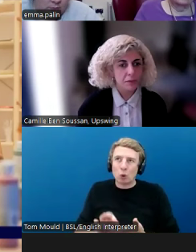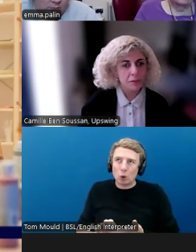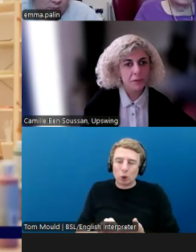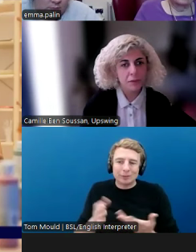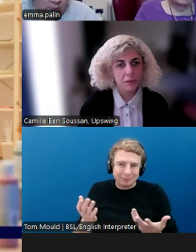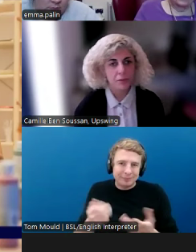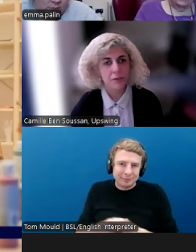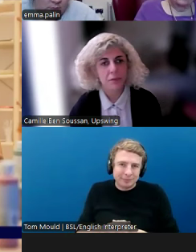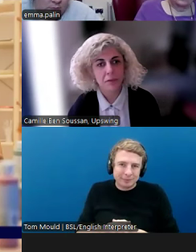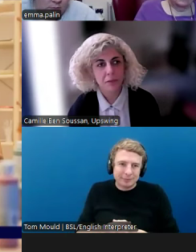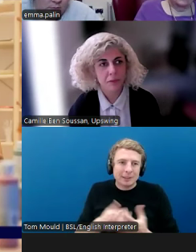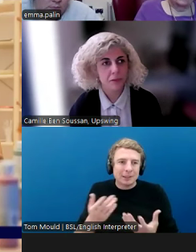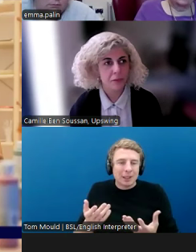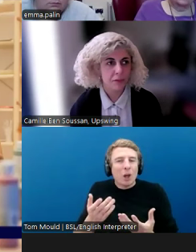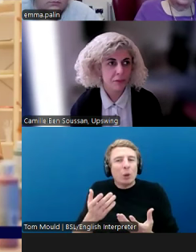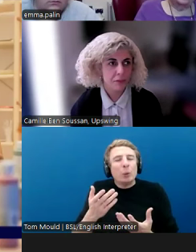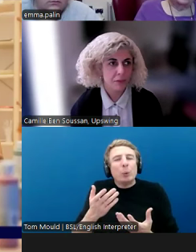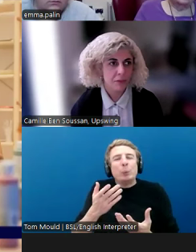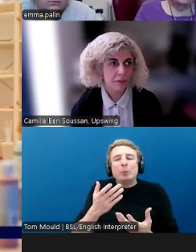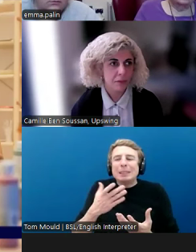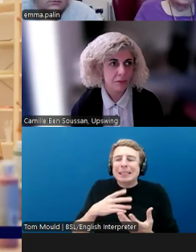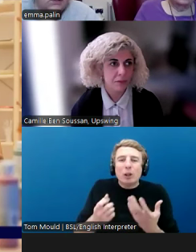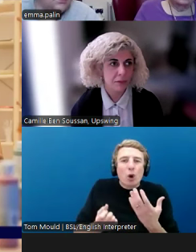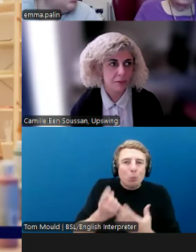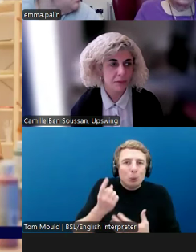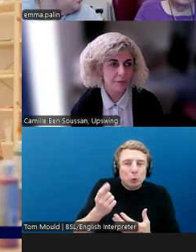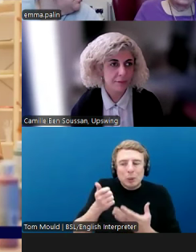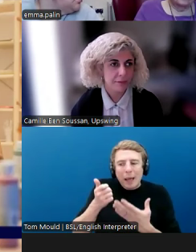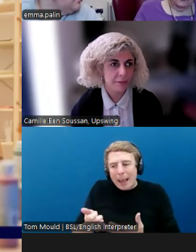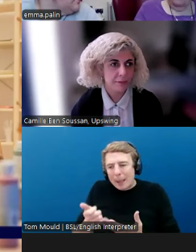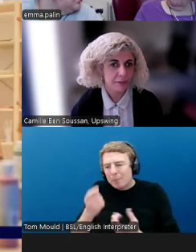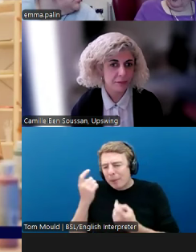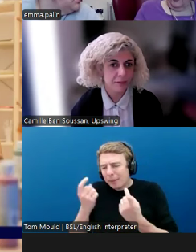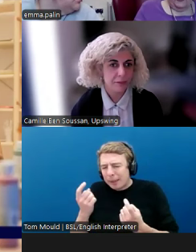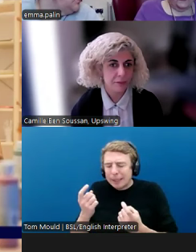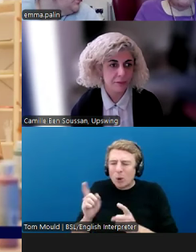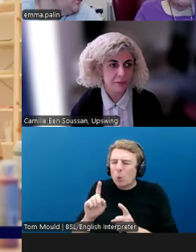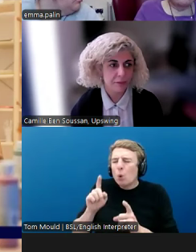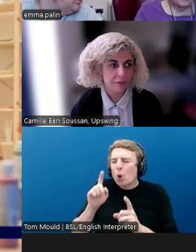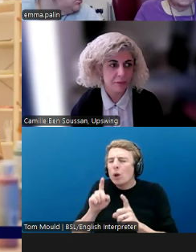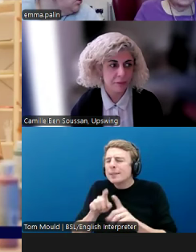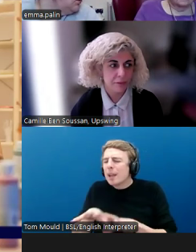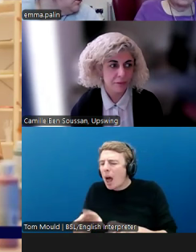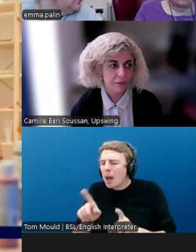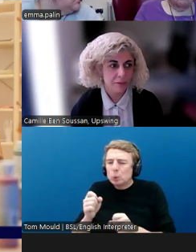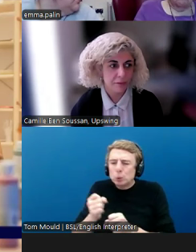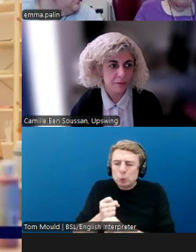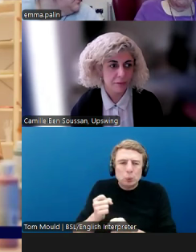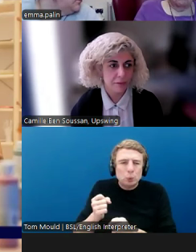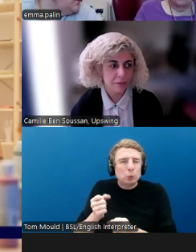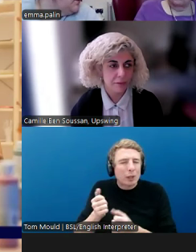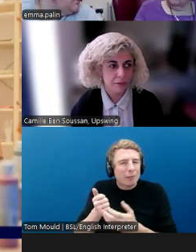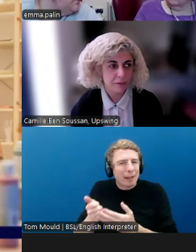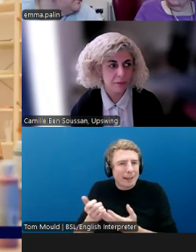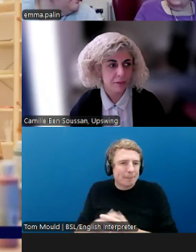opportunity to explore what that looks like can also be a potential barrier. We also know that location and travel